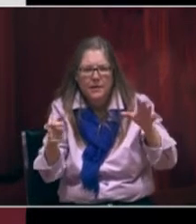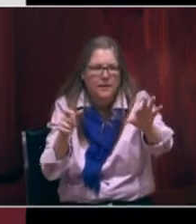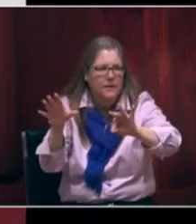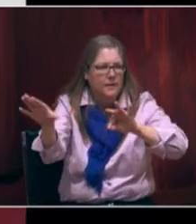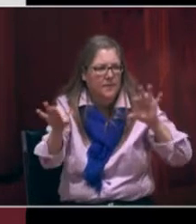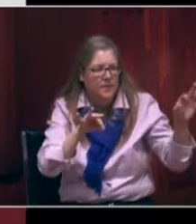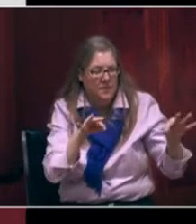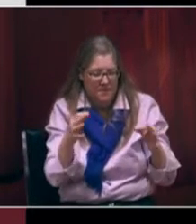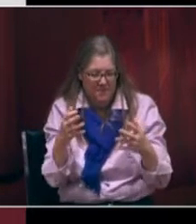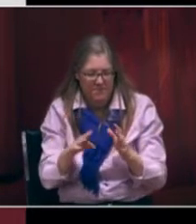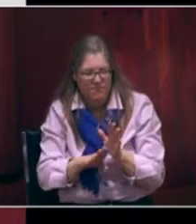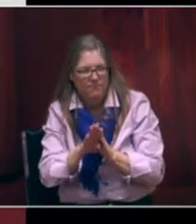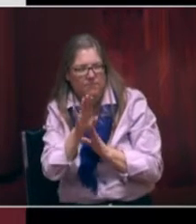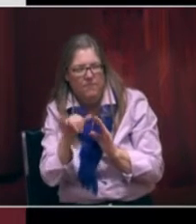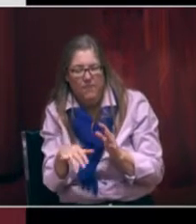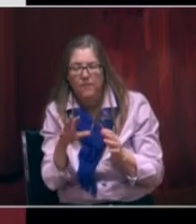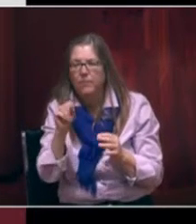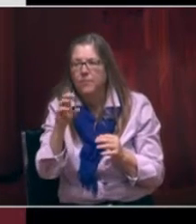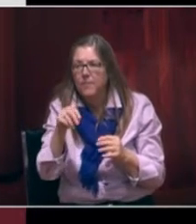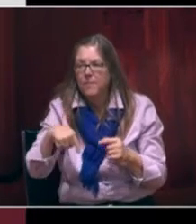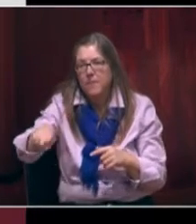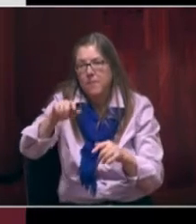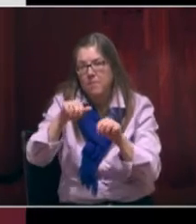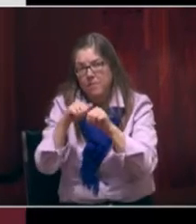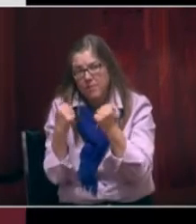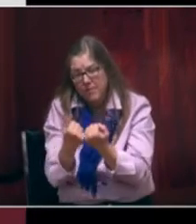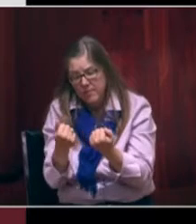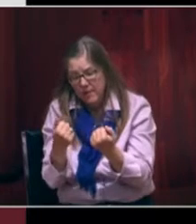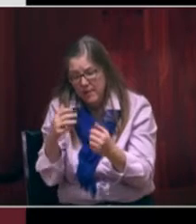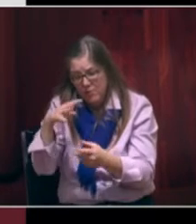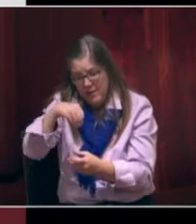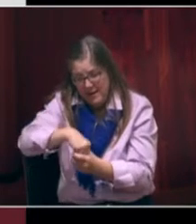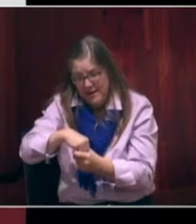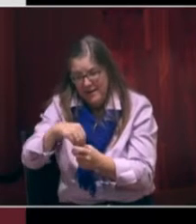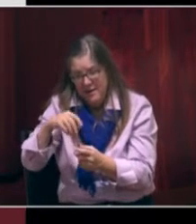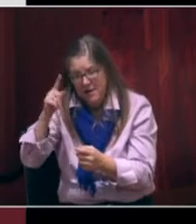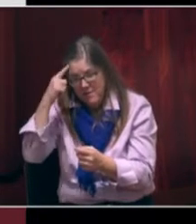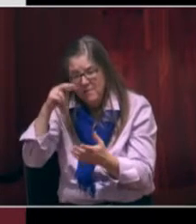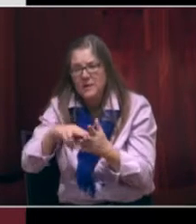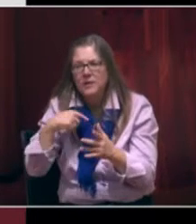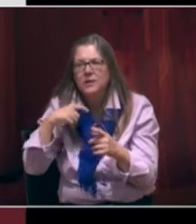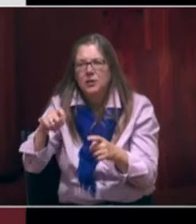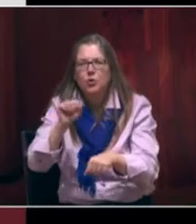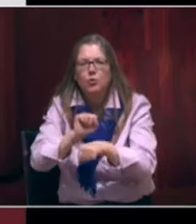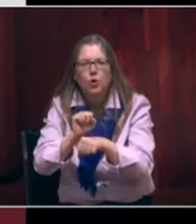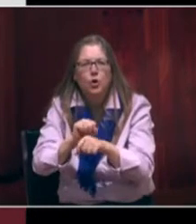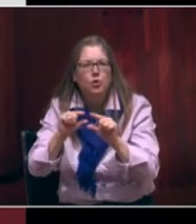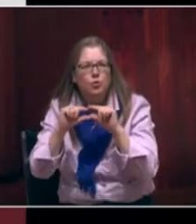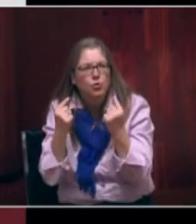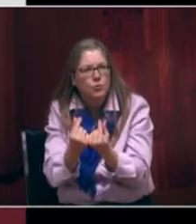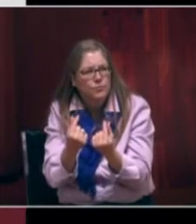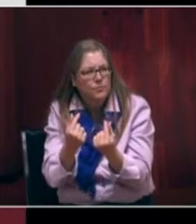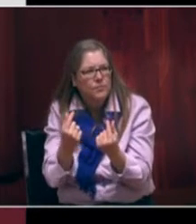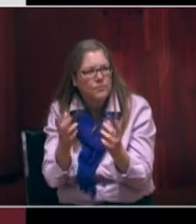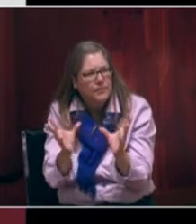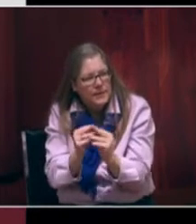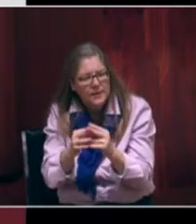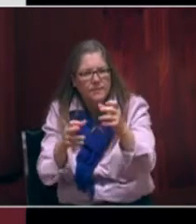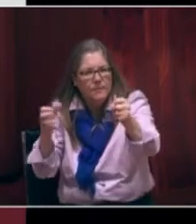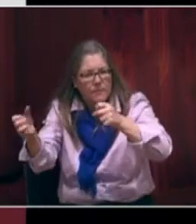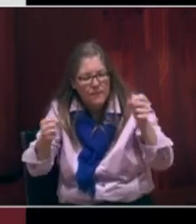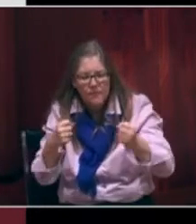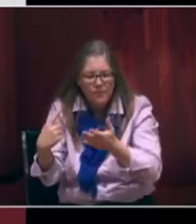affected agencies in the government, what that really means is that we need to hold a couple working group meetings. We need to do a series of data calls. And we need to start